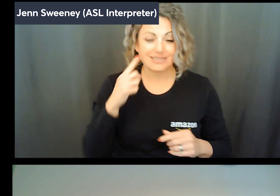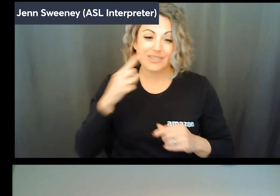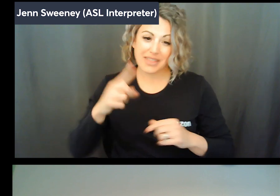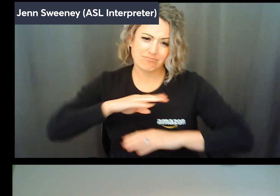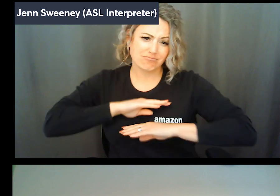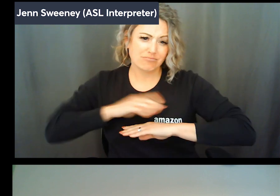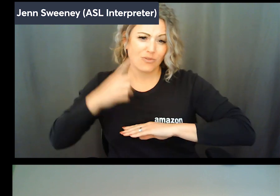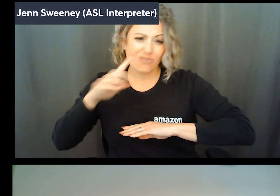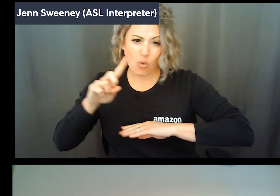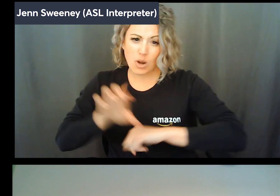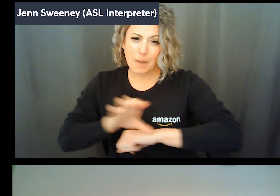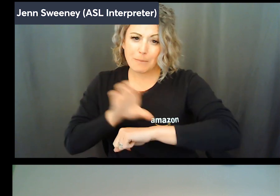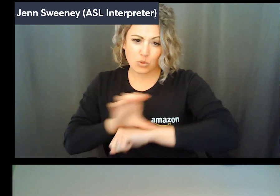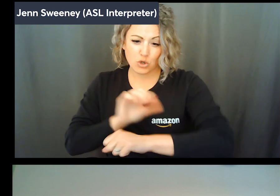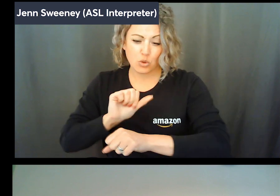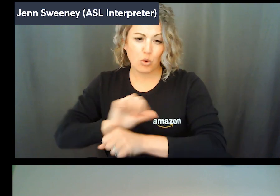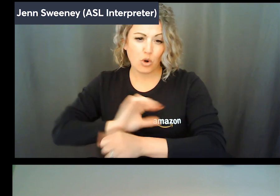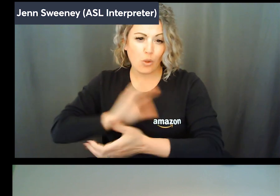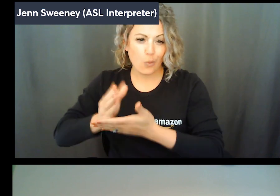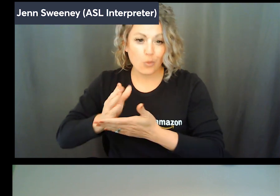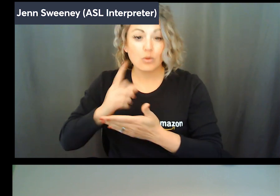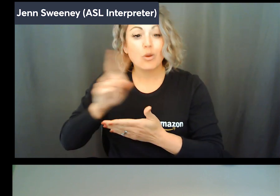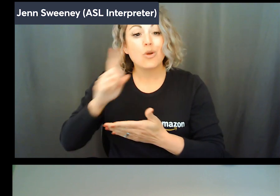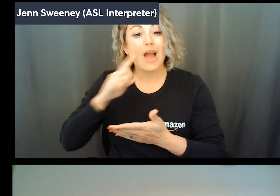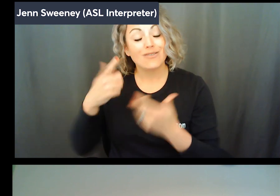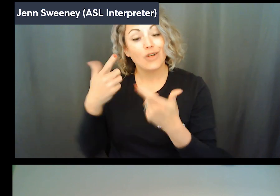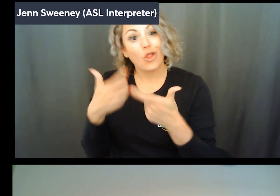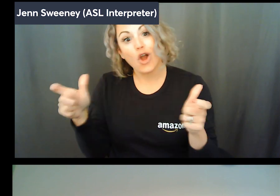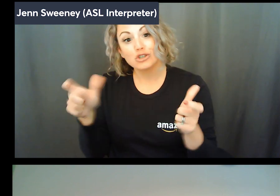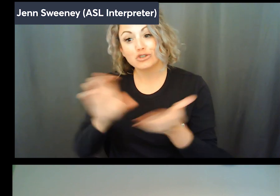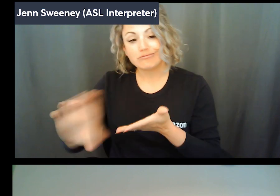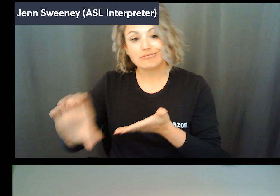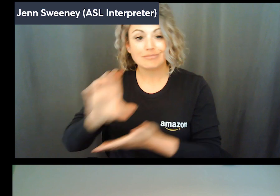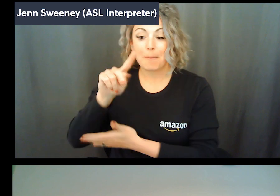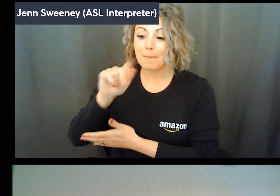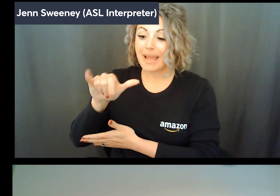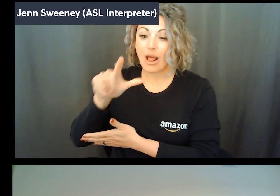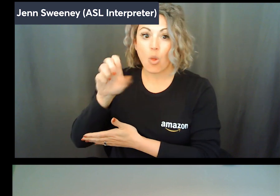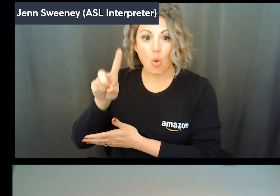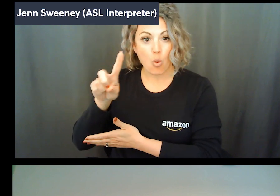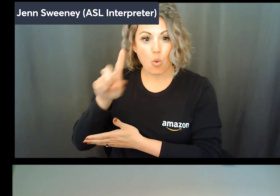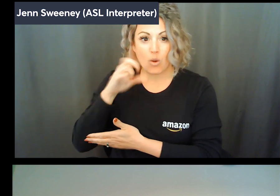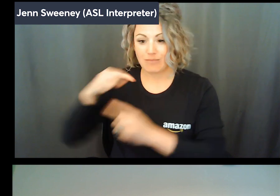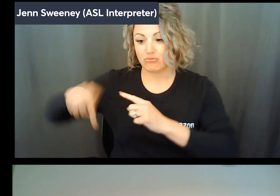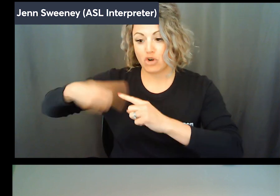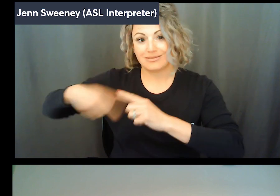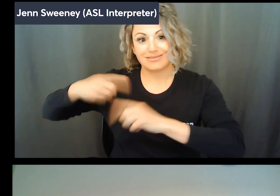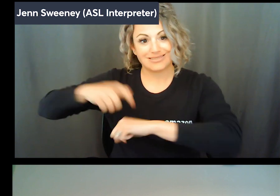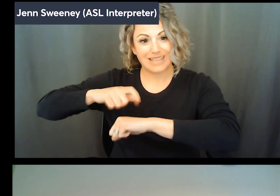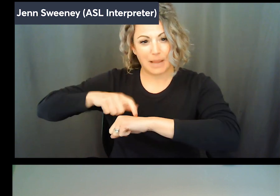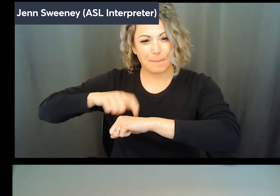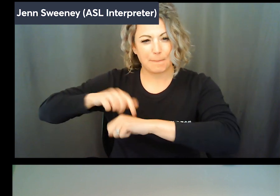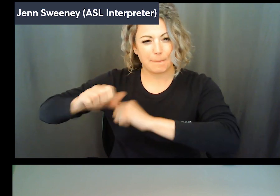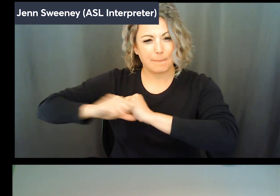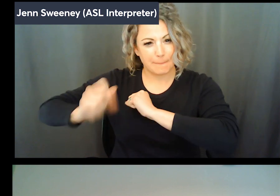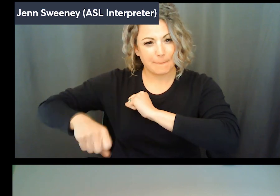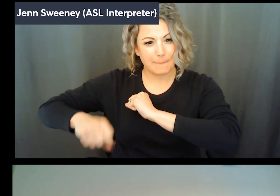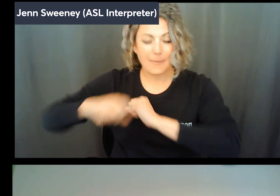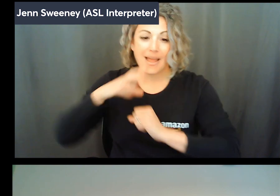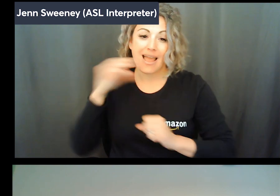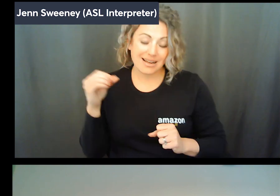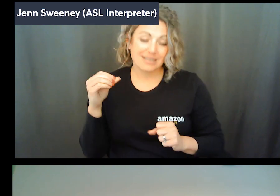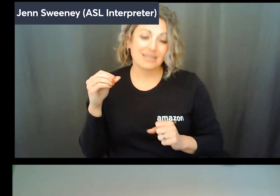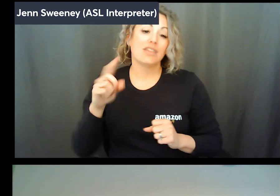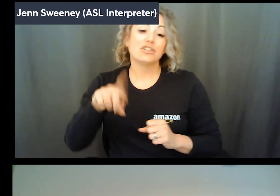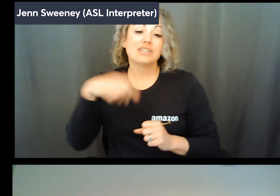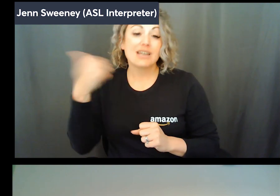vision types of workloads, wherein you have larger payload size and longer processing time. Thirdly, we also have batch inference, wherein you